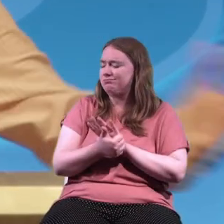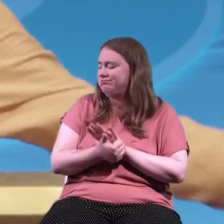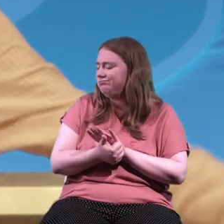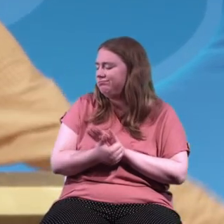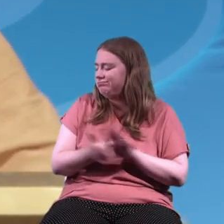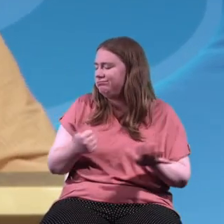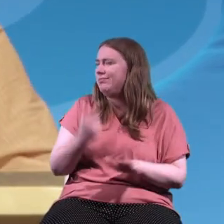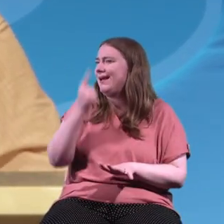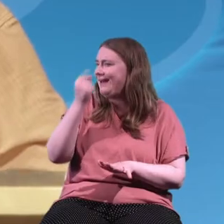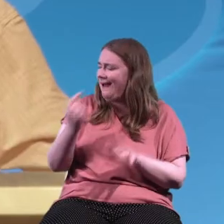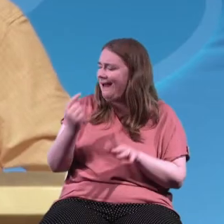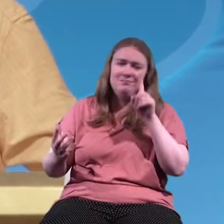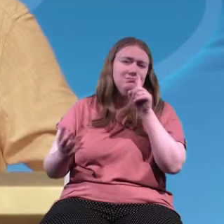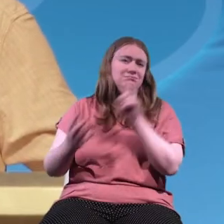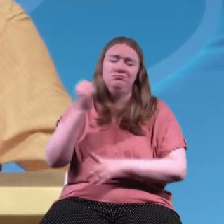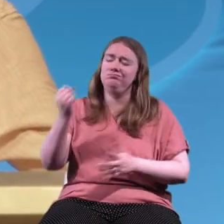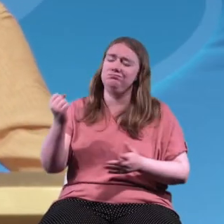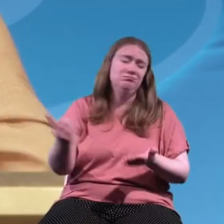So rest.